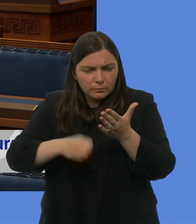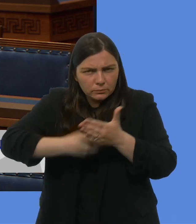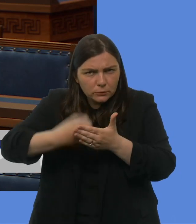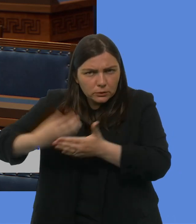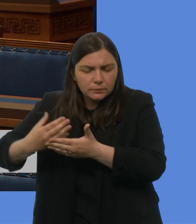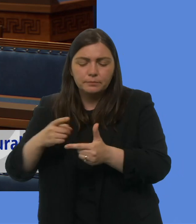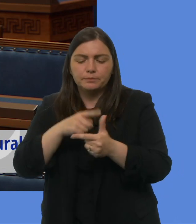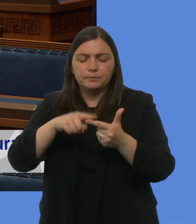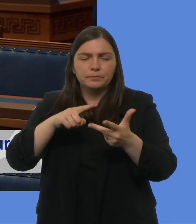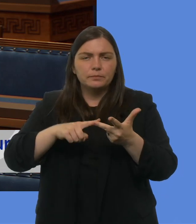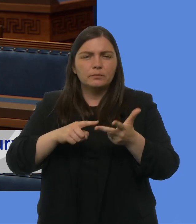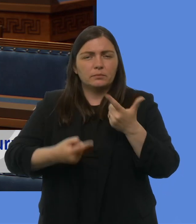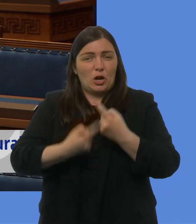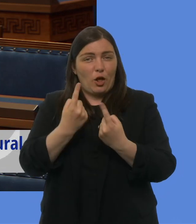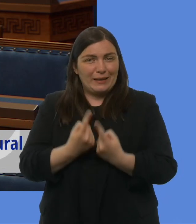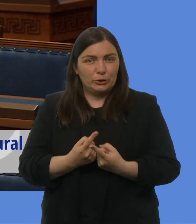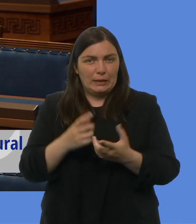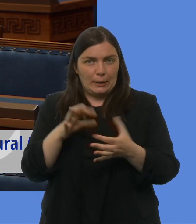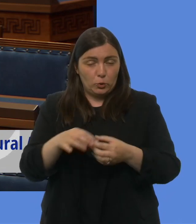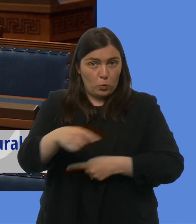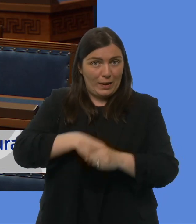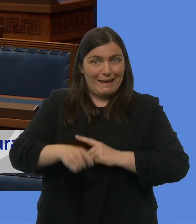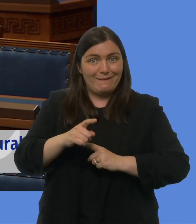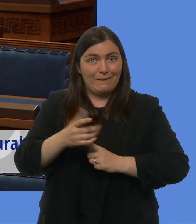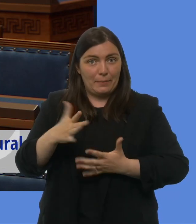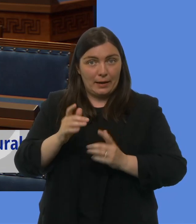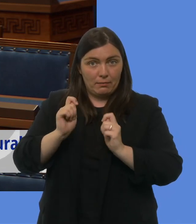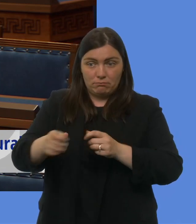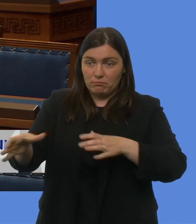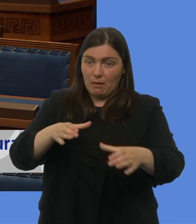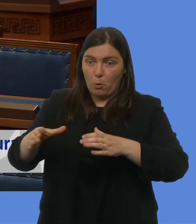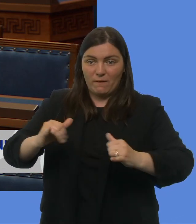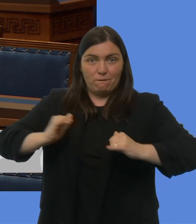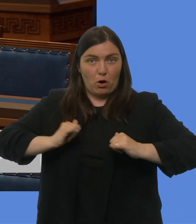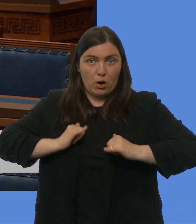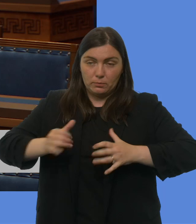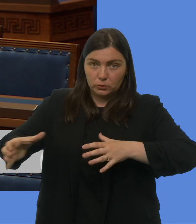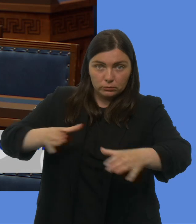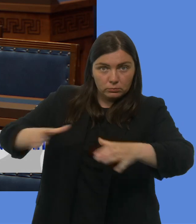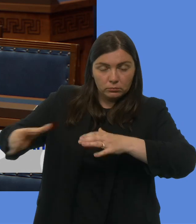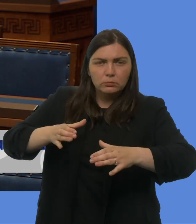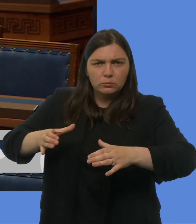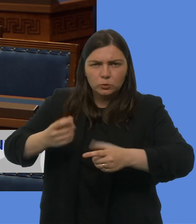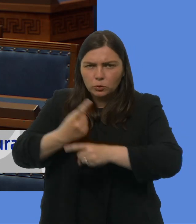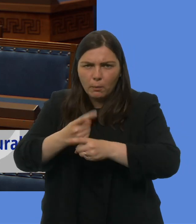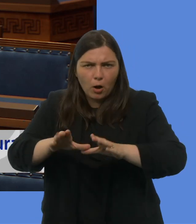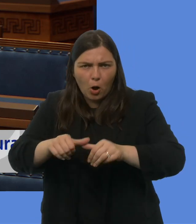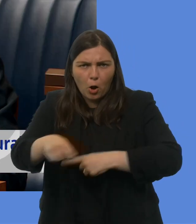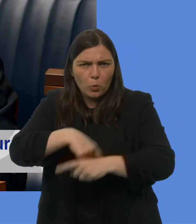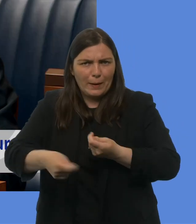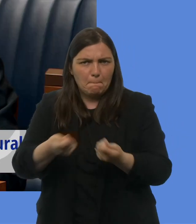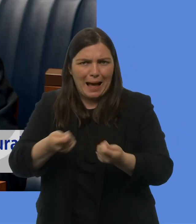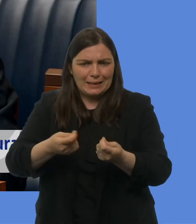those blooms. There is presentations due from them in the next number of weeks to see how that is progressing. It's important that we take all these